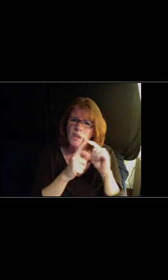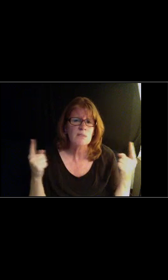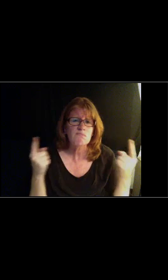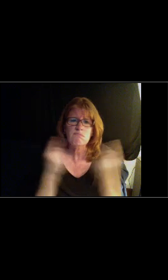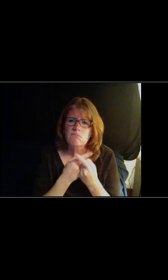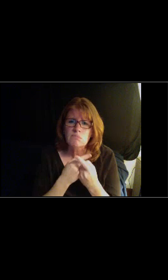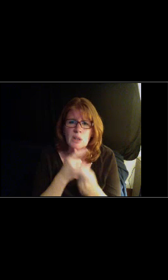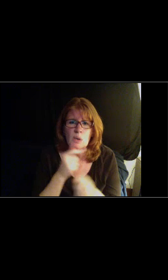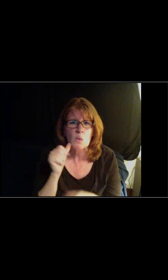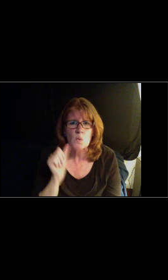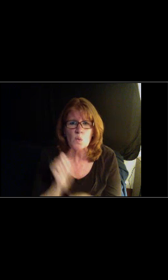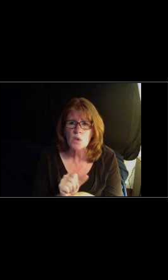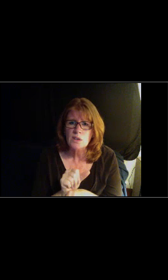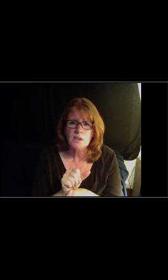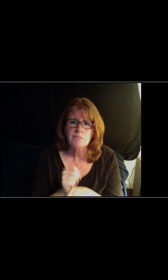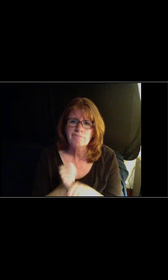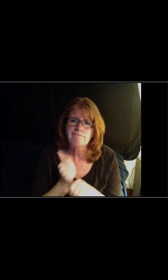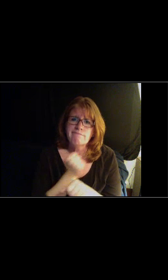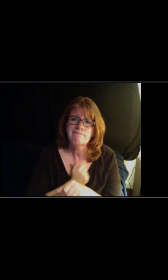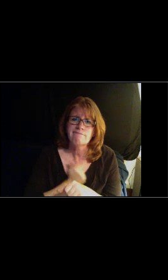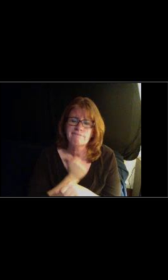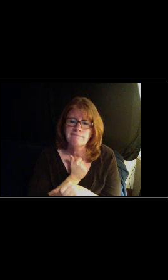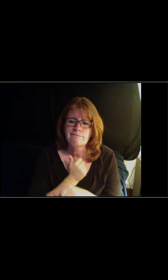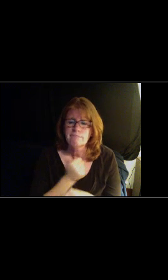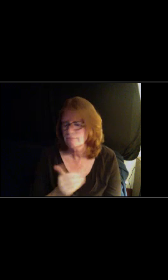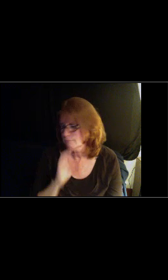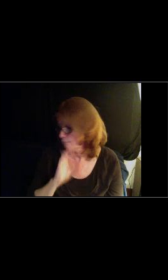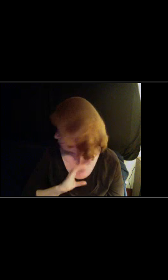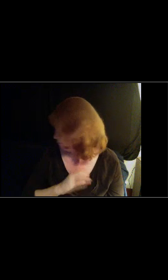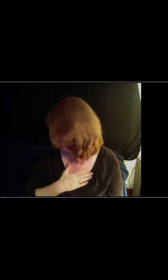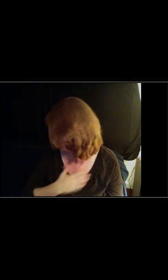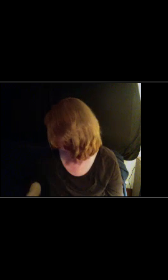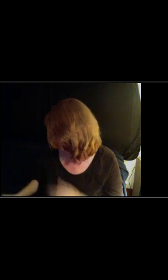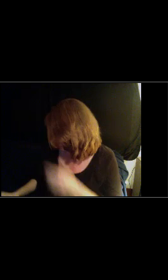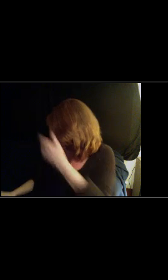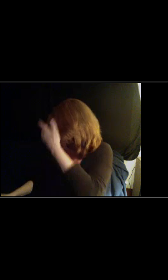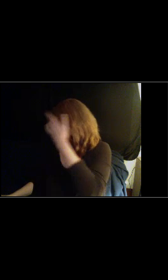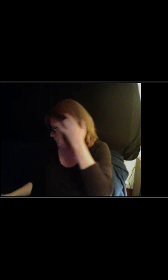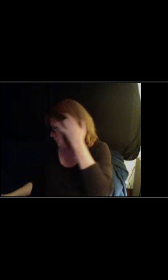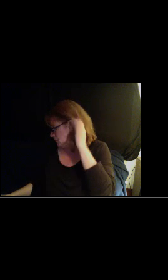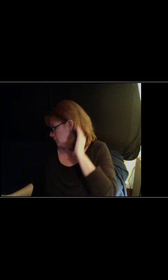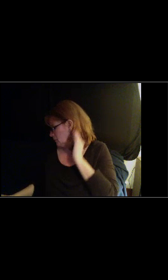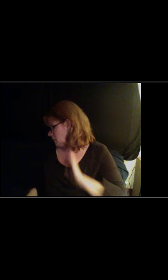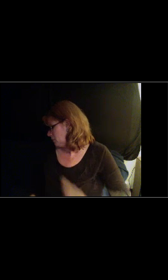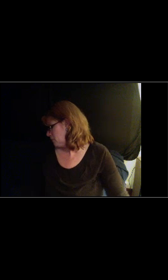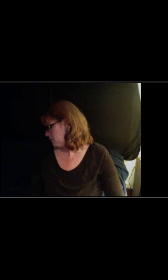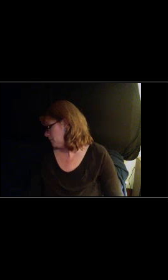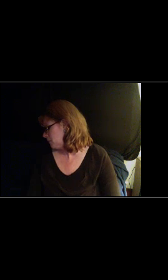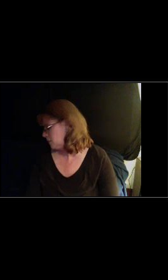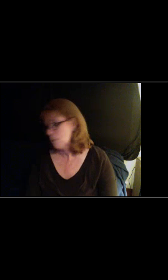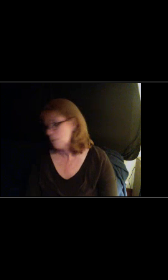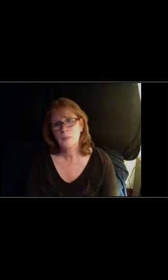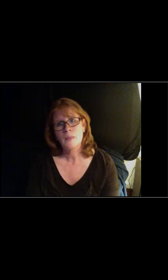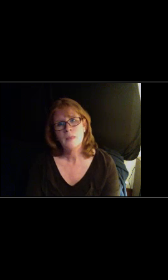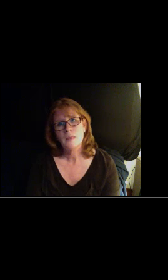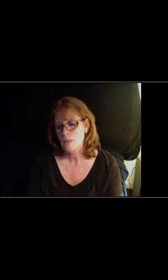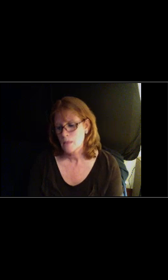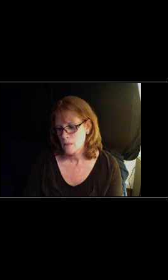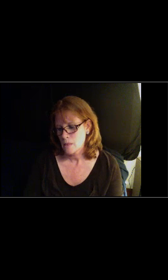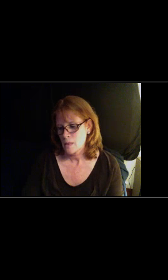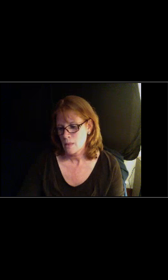behaviors, of course. But the words that we're using between normative and descriptive ethics are not matching up with one another.